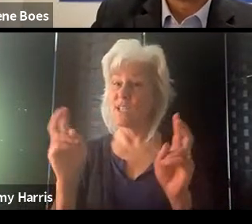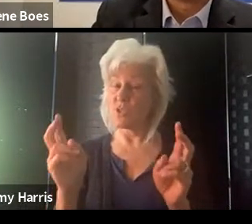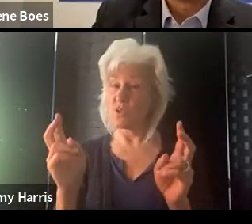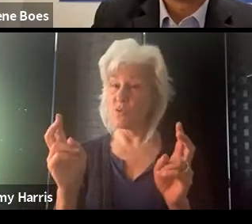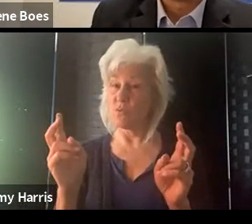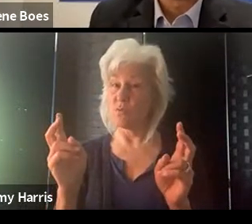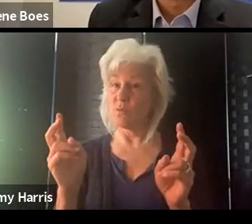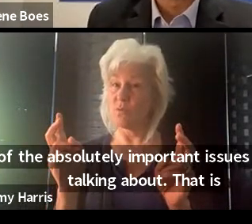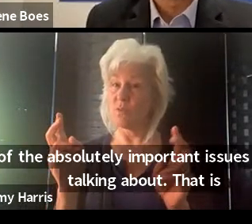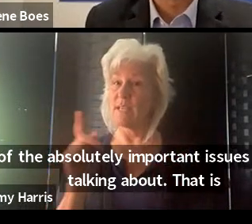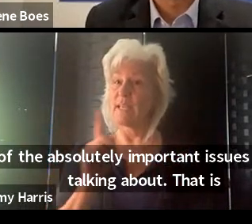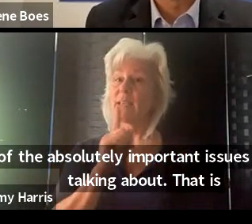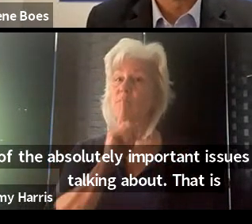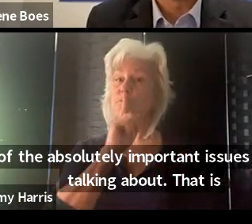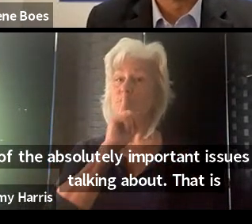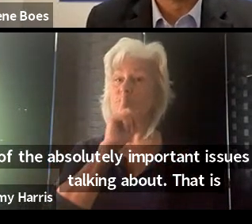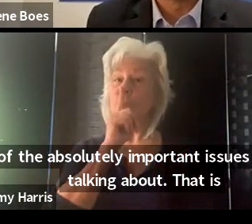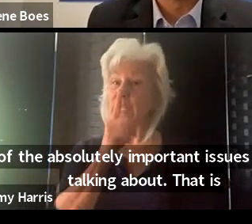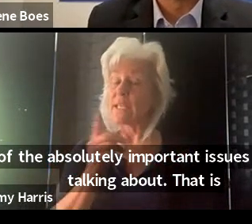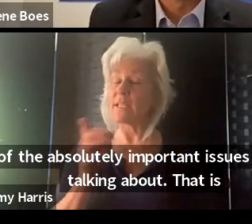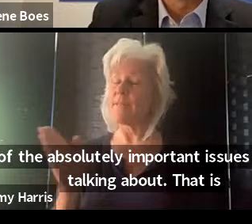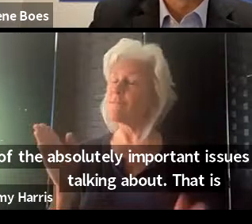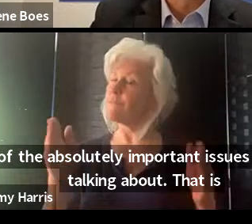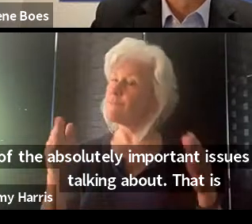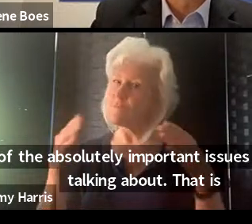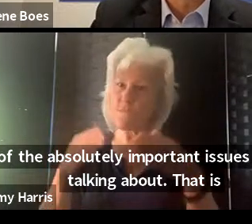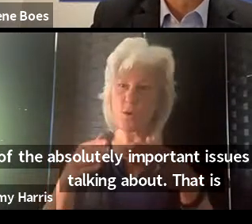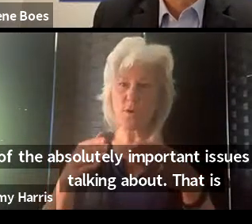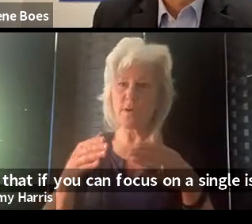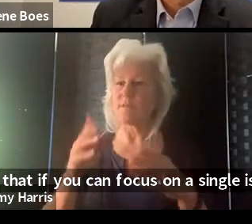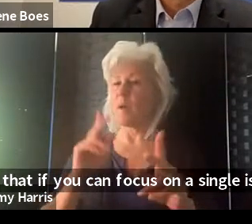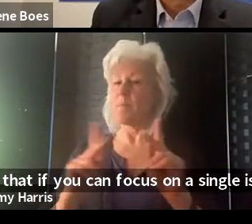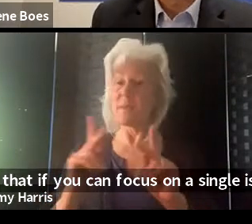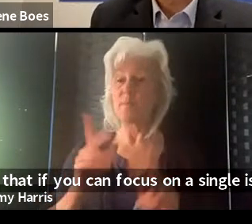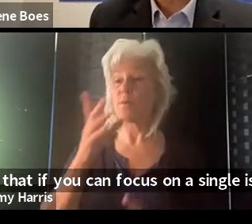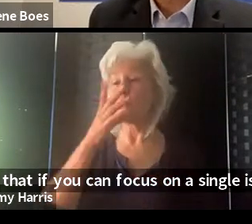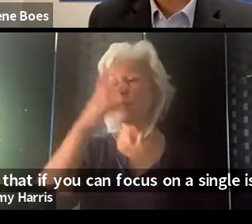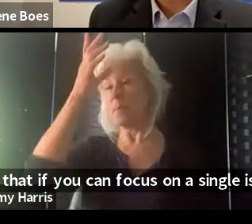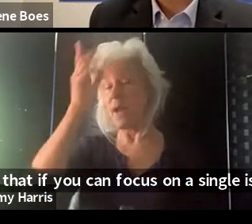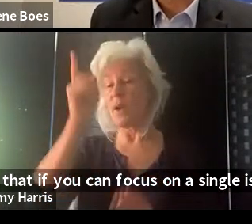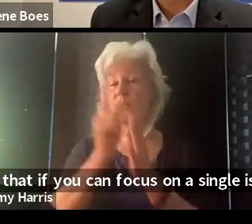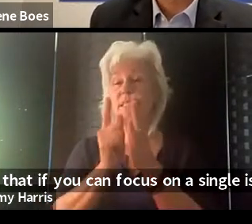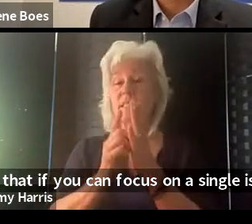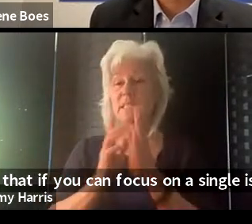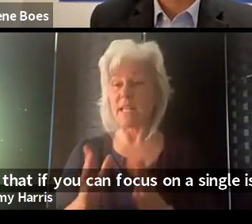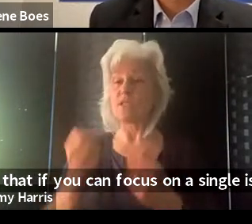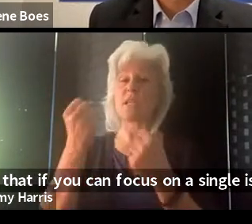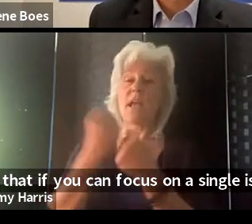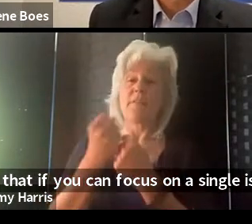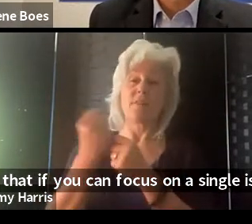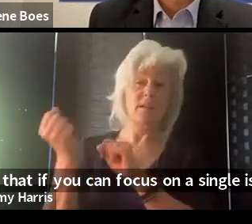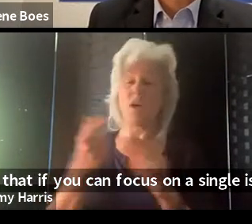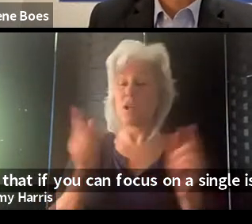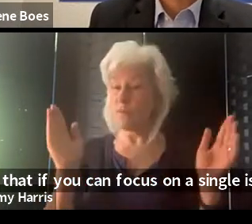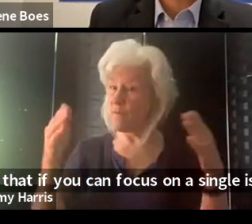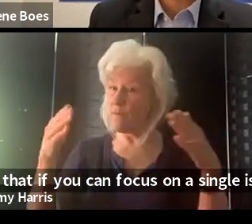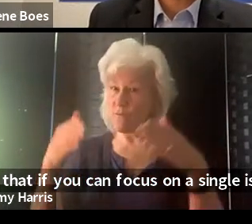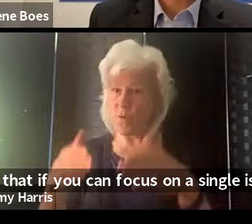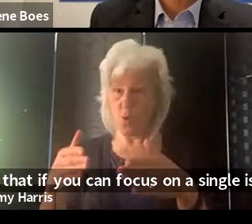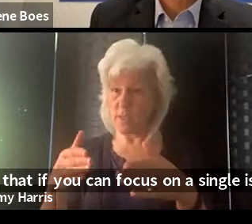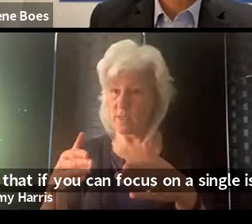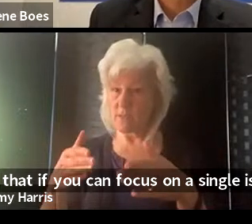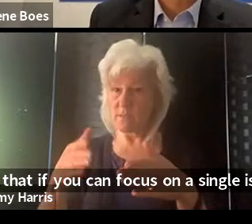get it really focused on by people and parents and legislators and advocates all across the